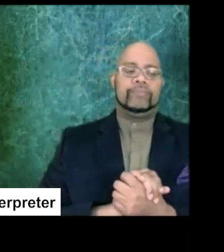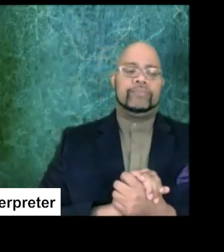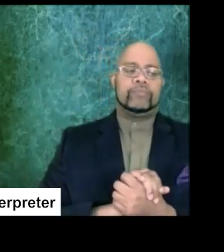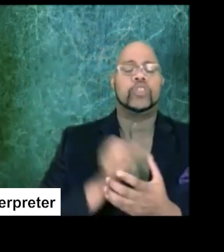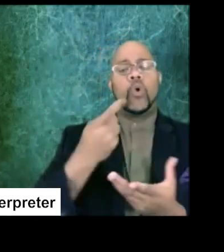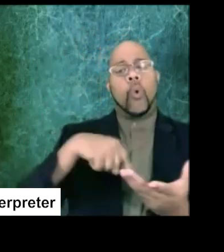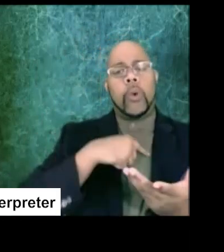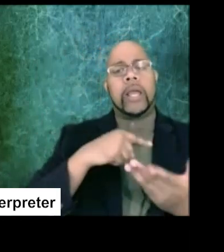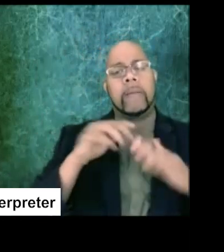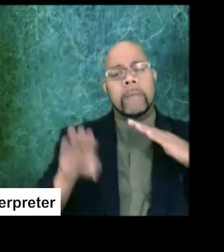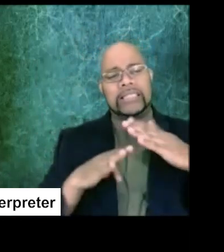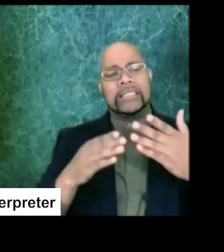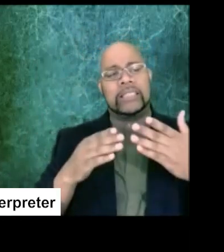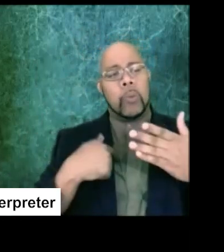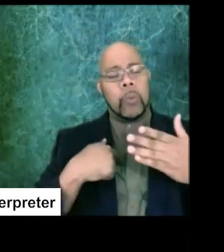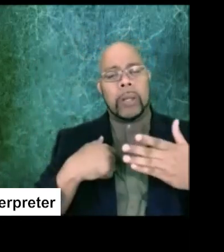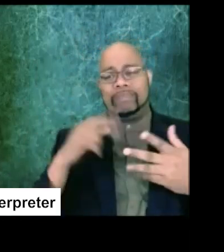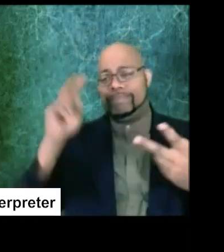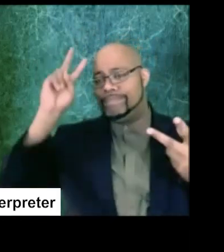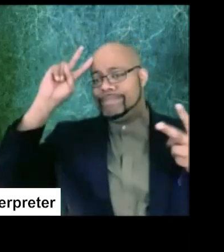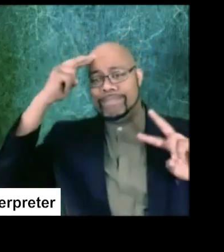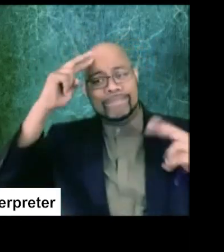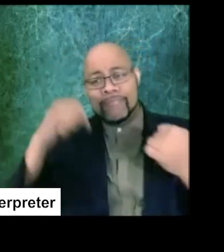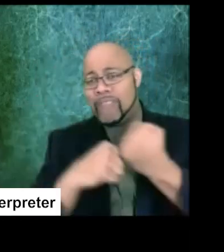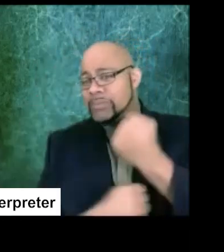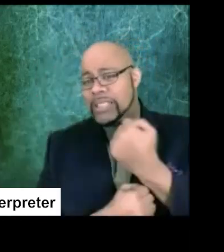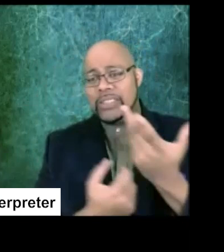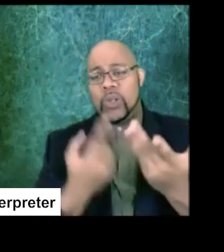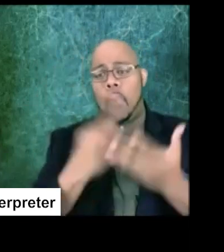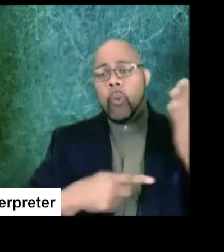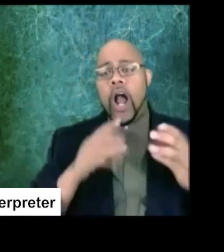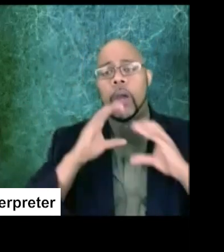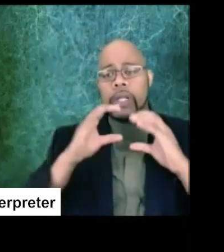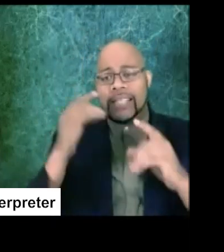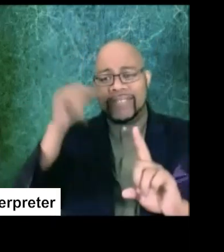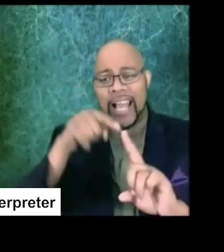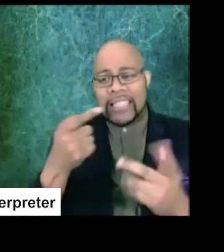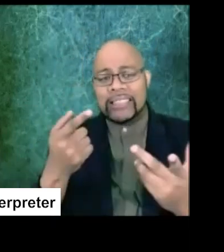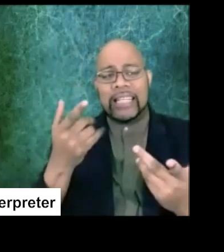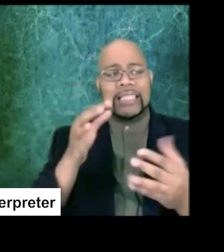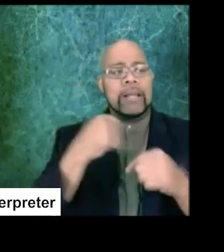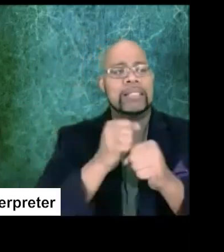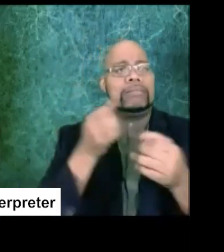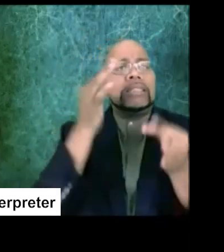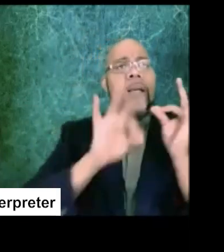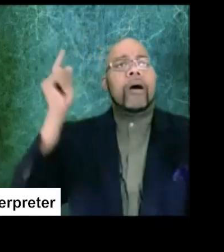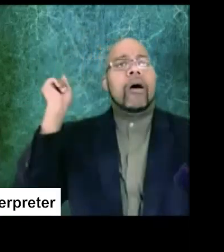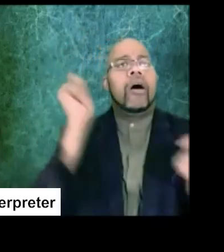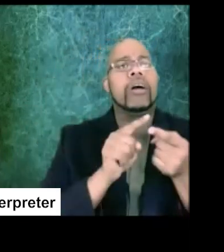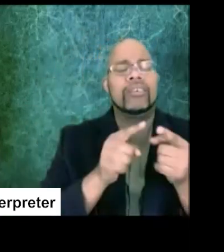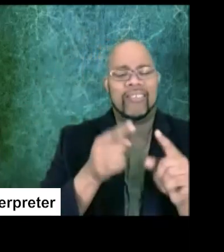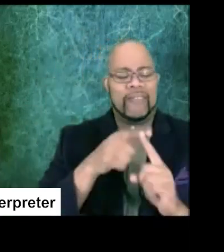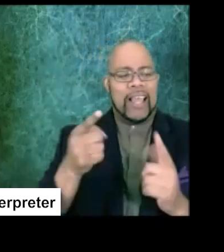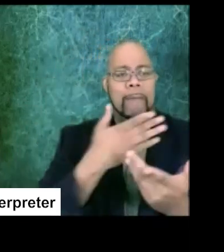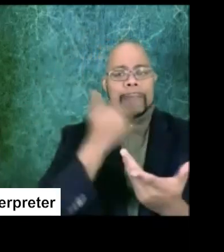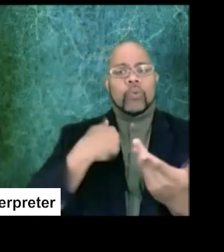So we fundamentally misunderstand what communication is by sort of simplifying it down. And then at best,